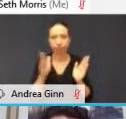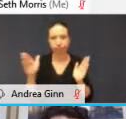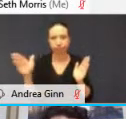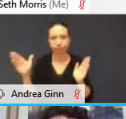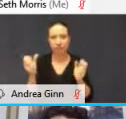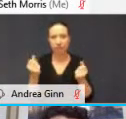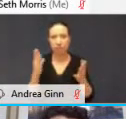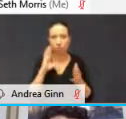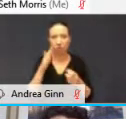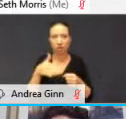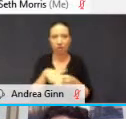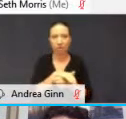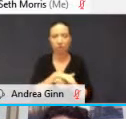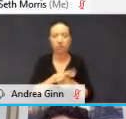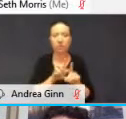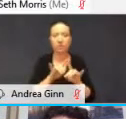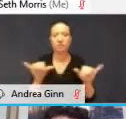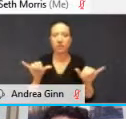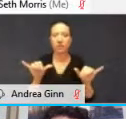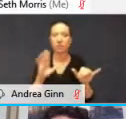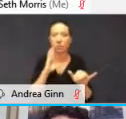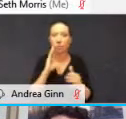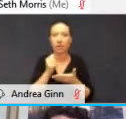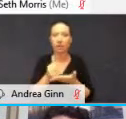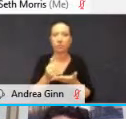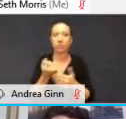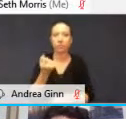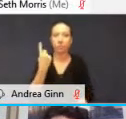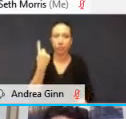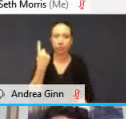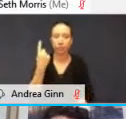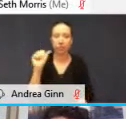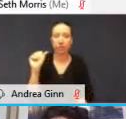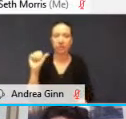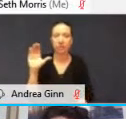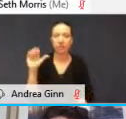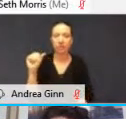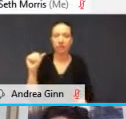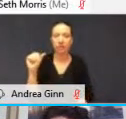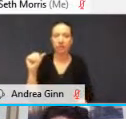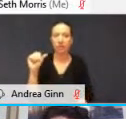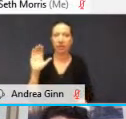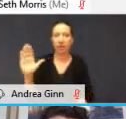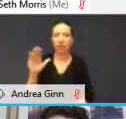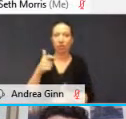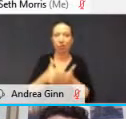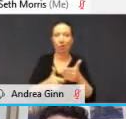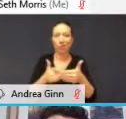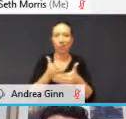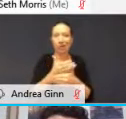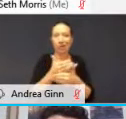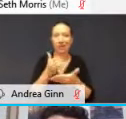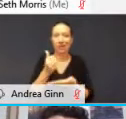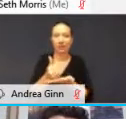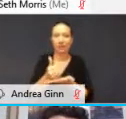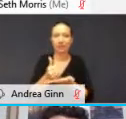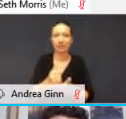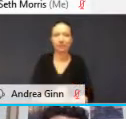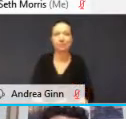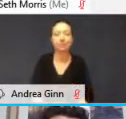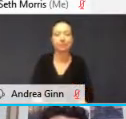to also understand the Affordable Care Act's cost sharing assistance. And